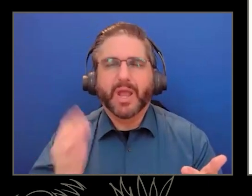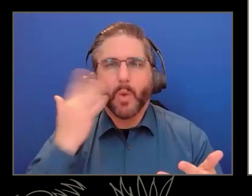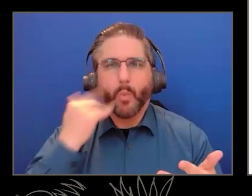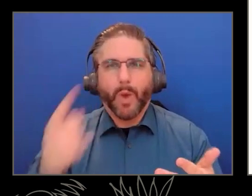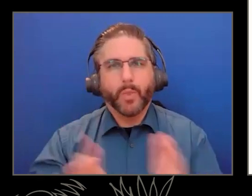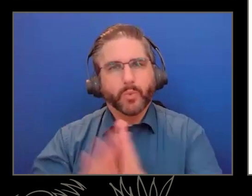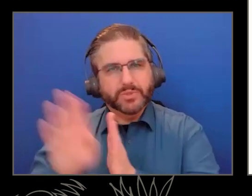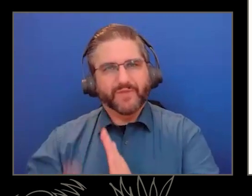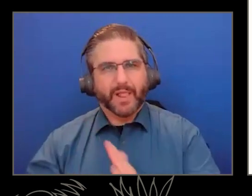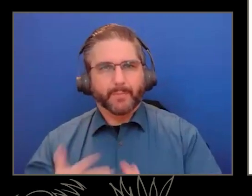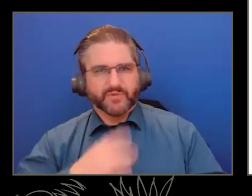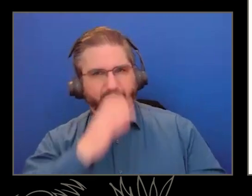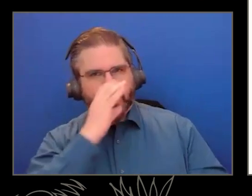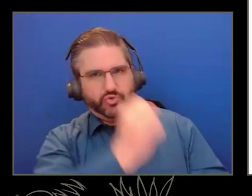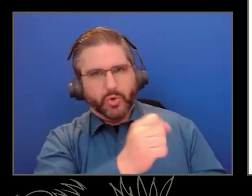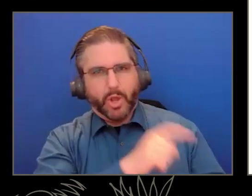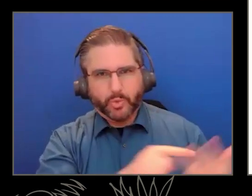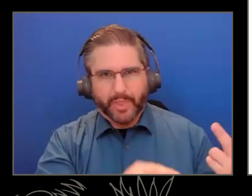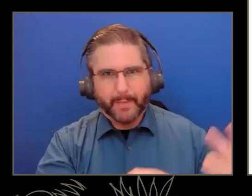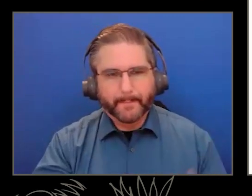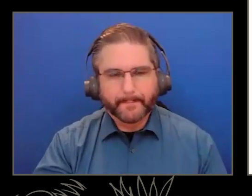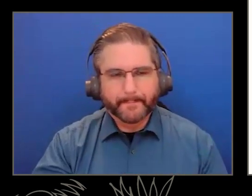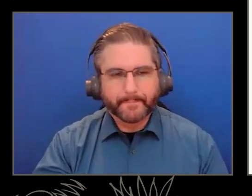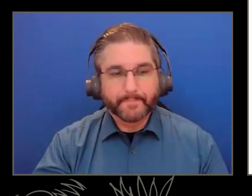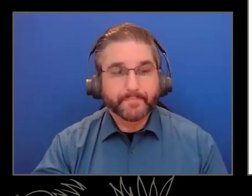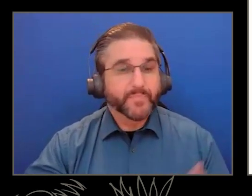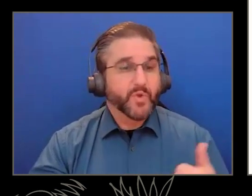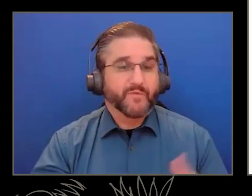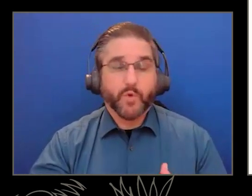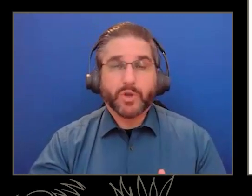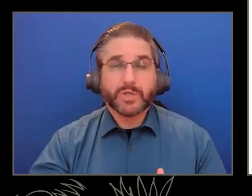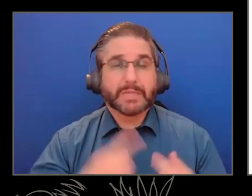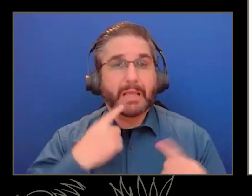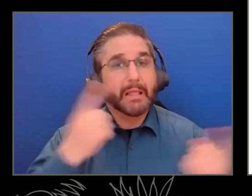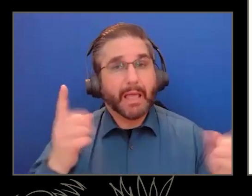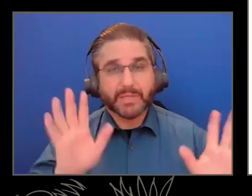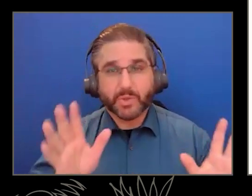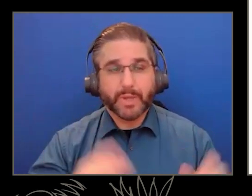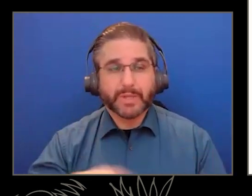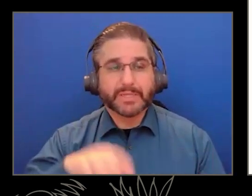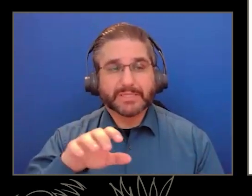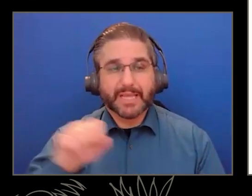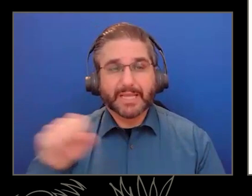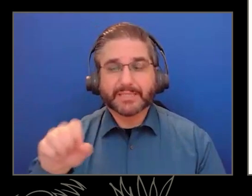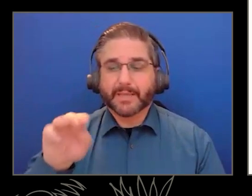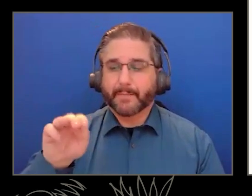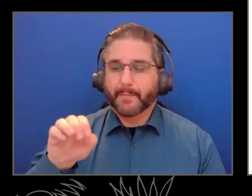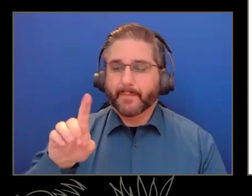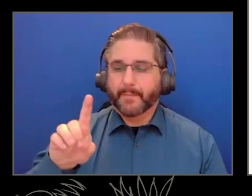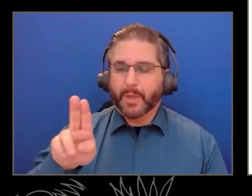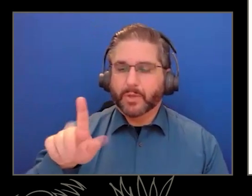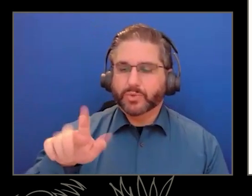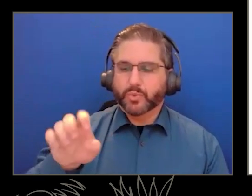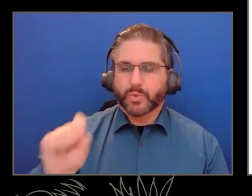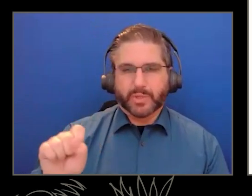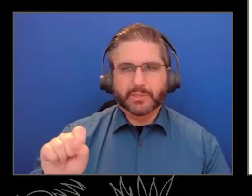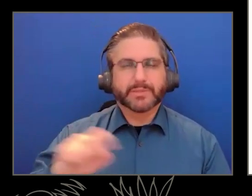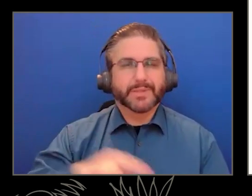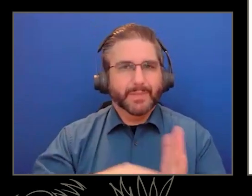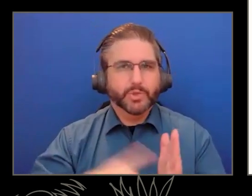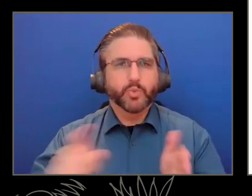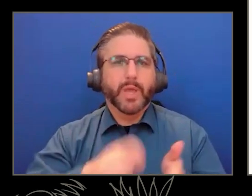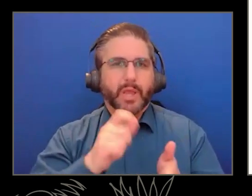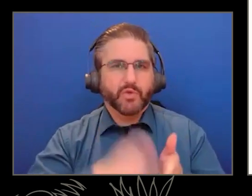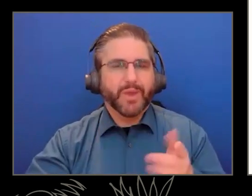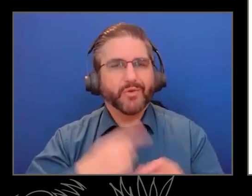to them. So let's go ahead and start with a classic. It's CSS Modules. So these are basically a way to write regular